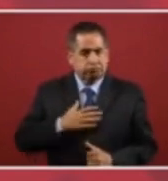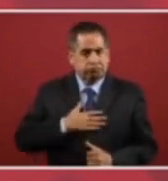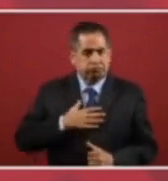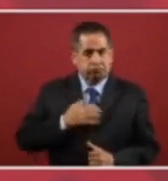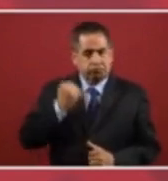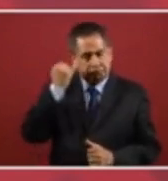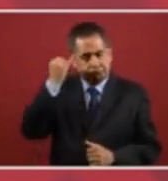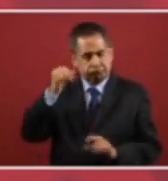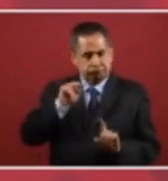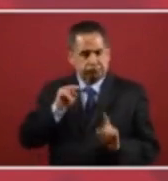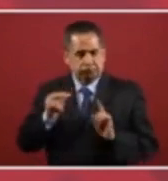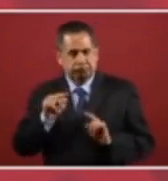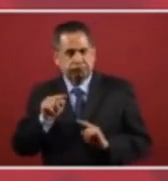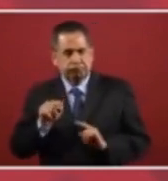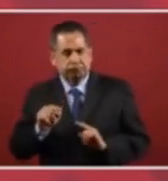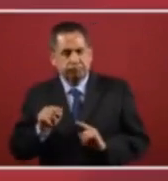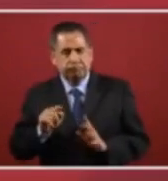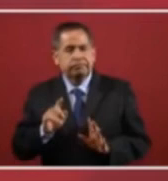According to our vision,